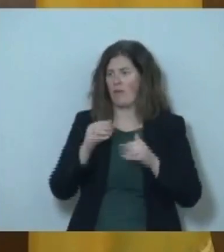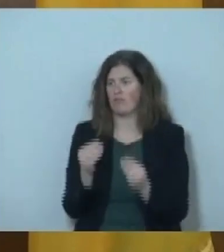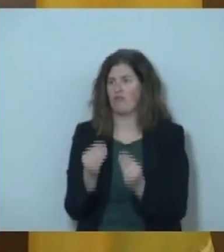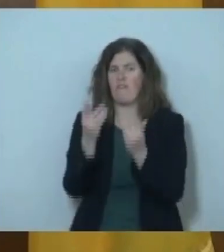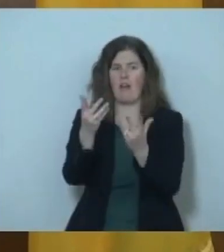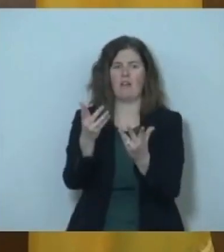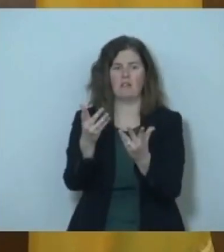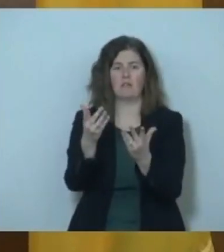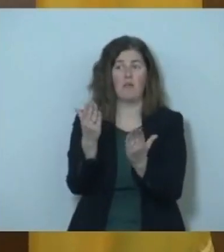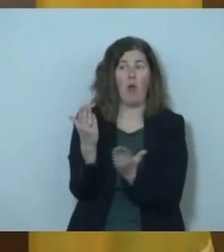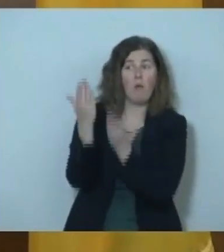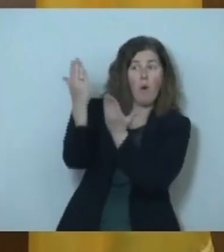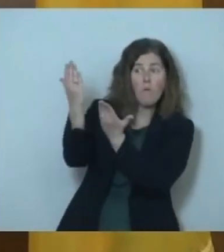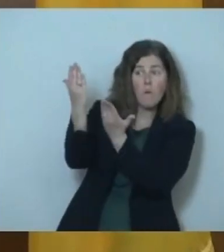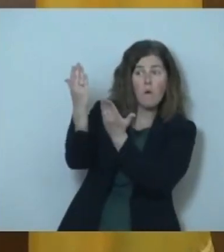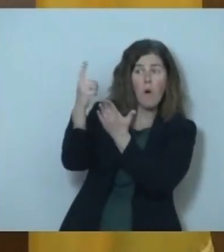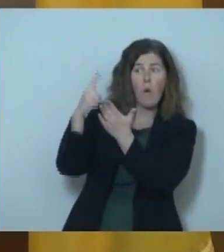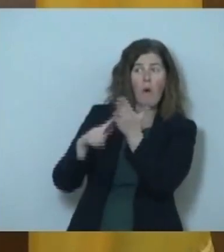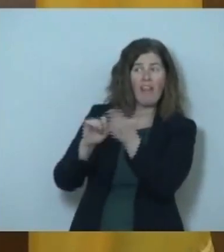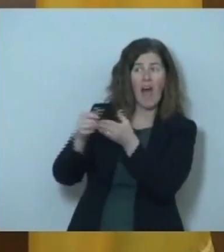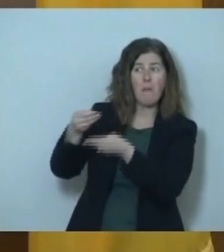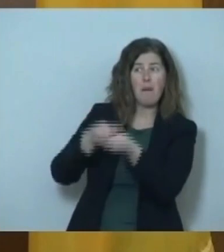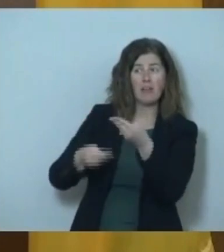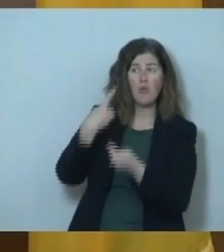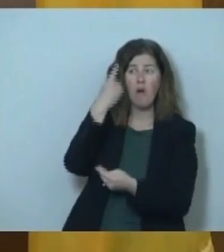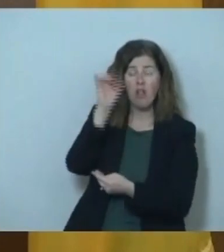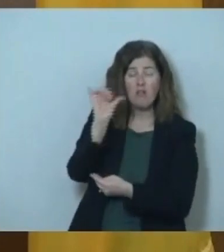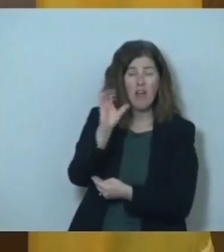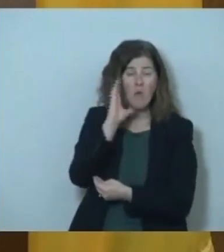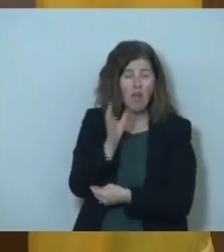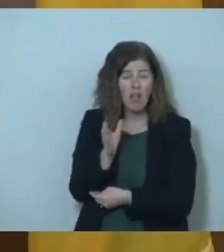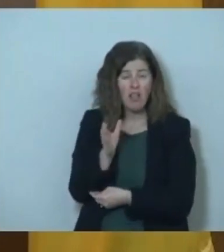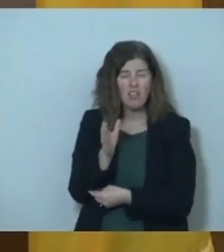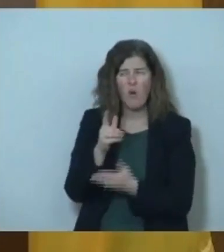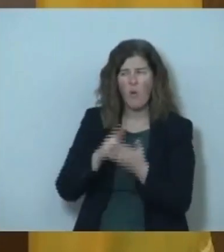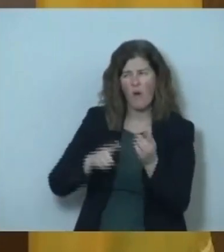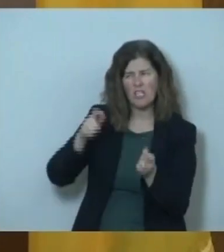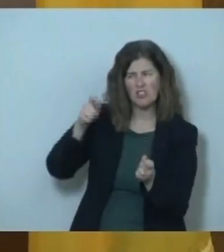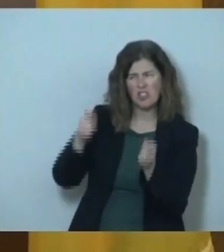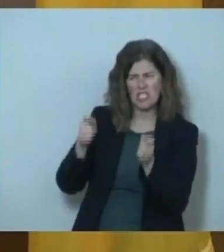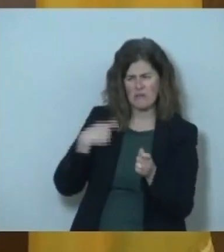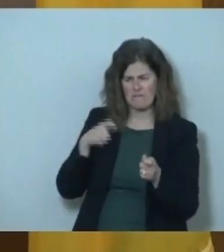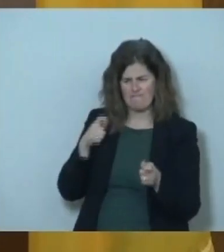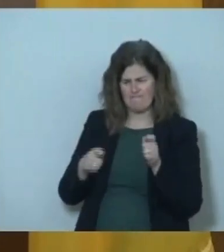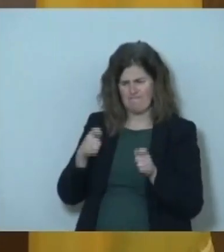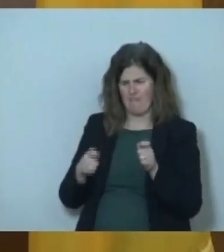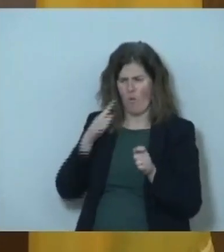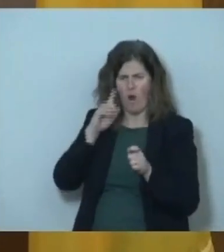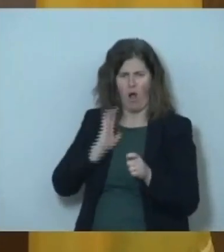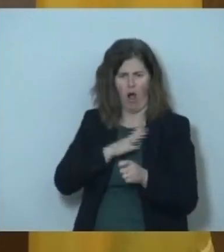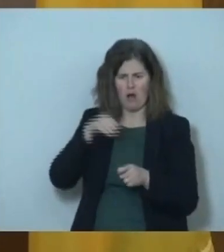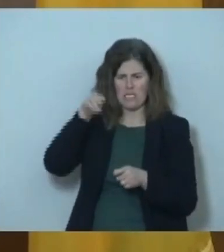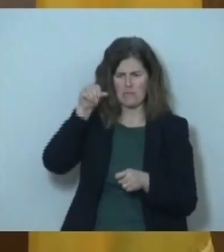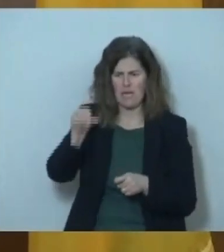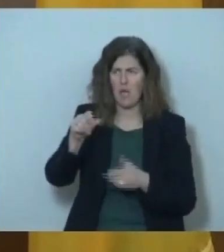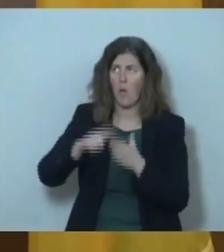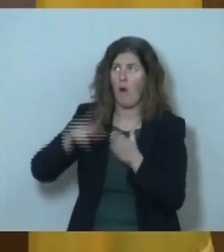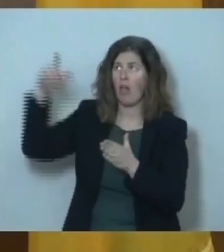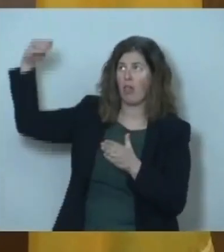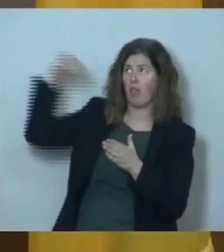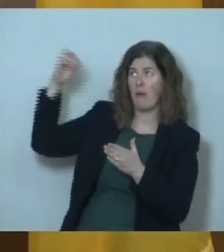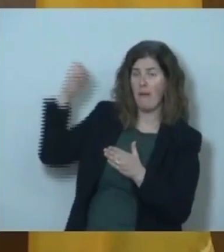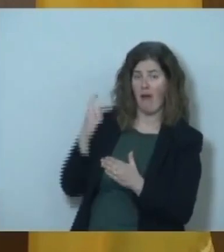a proposal about what that budget should look like and what changes we can make in spending and what we're going to get reimbursed